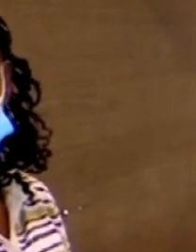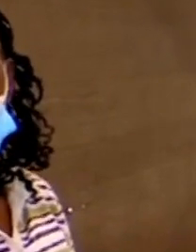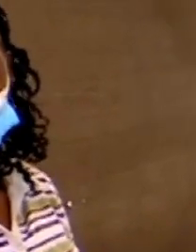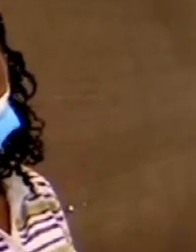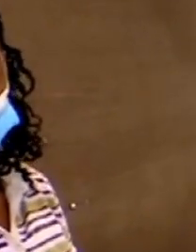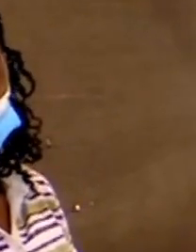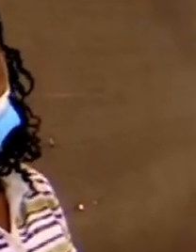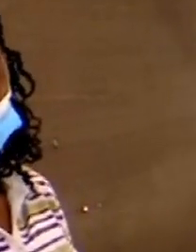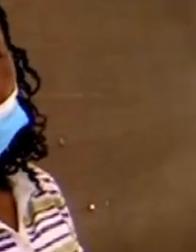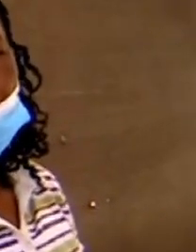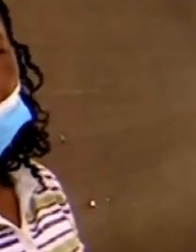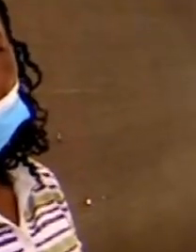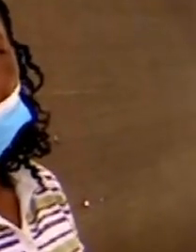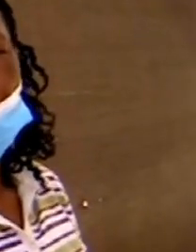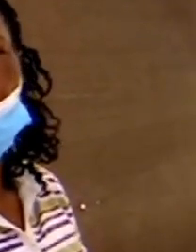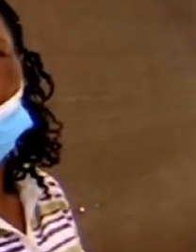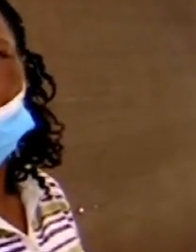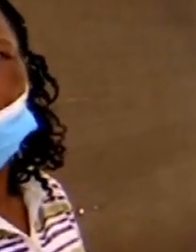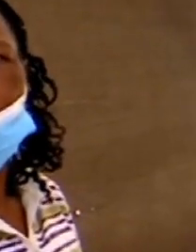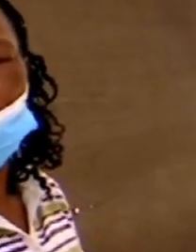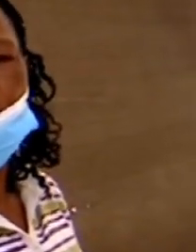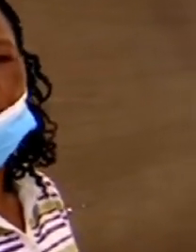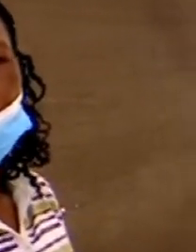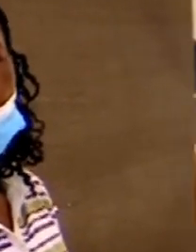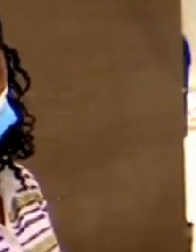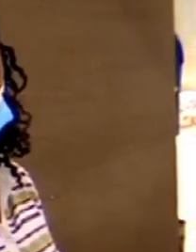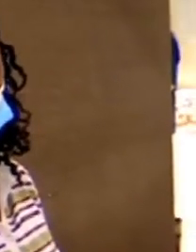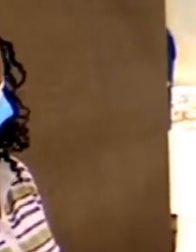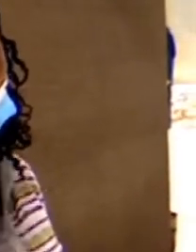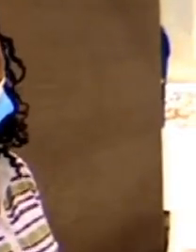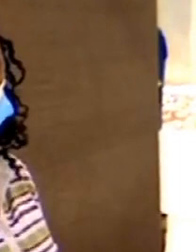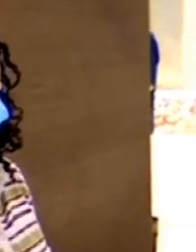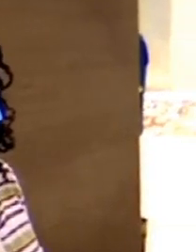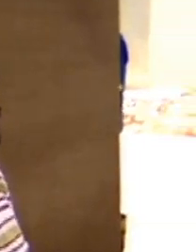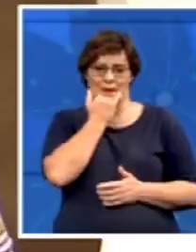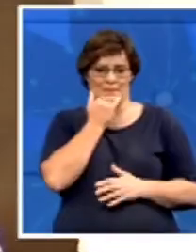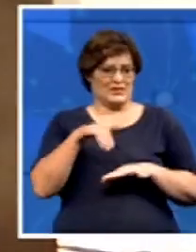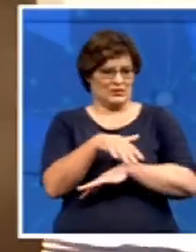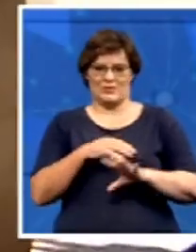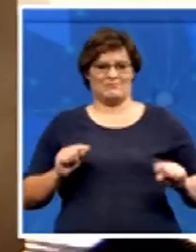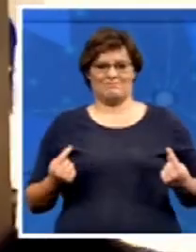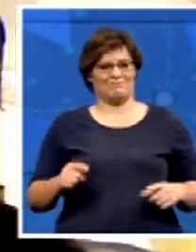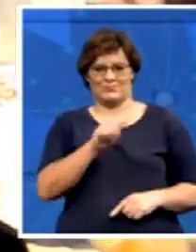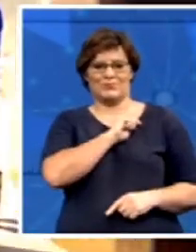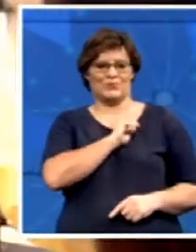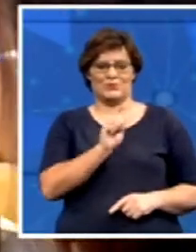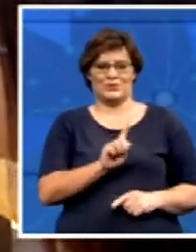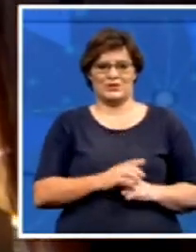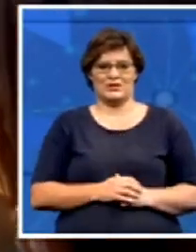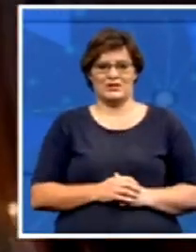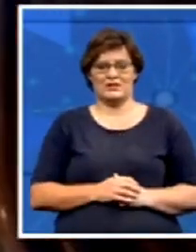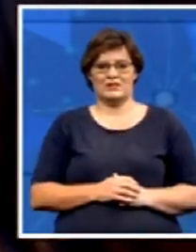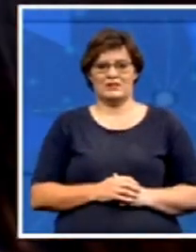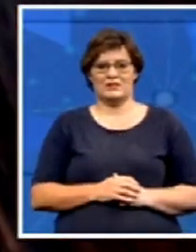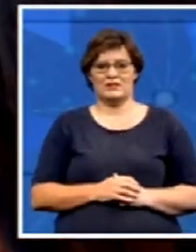performing the way we normally perform. We're not really happy with the situation, to be honest. And I see, of course, you had to turn away some cars here this morning as we were